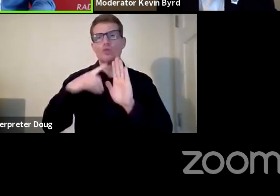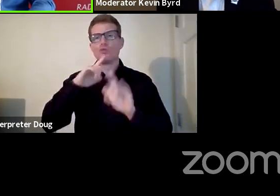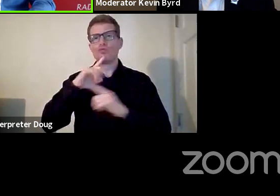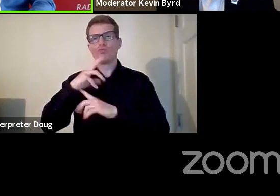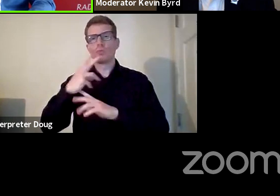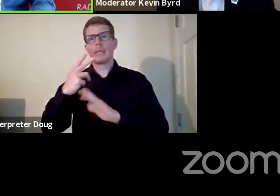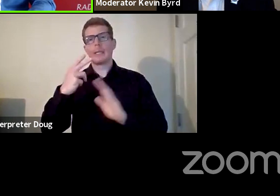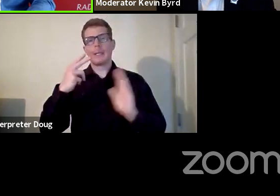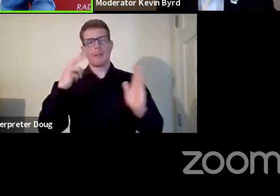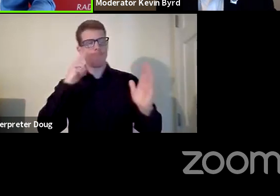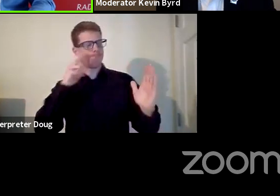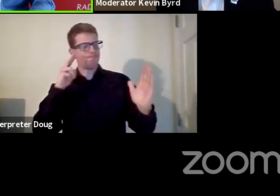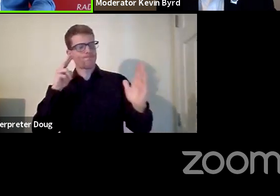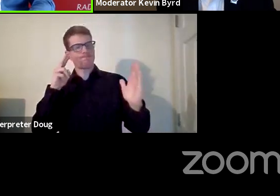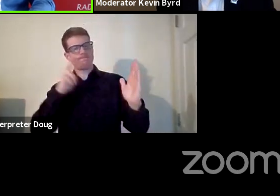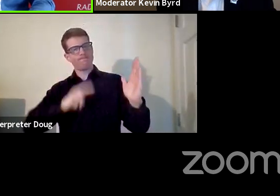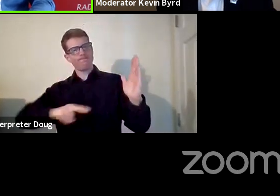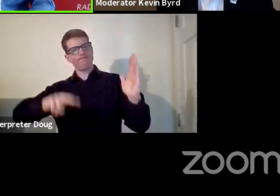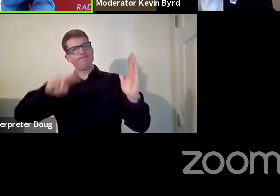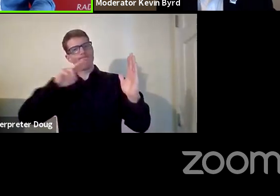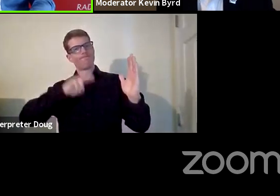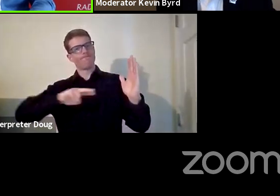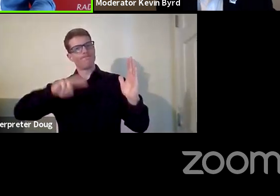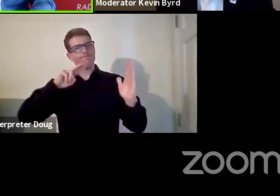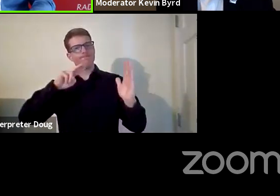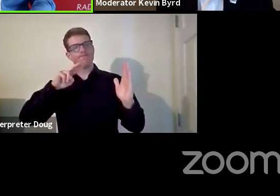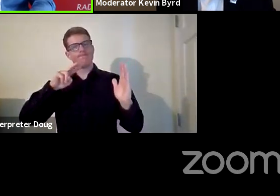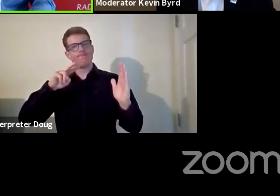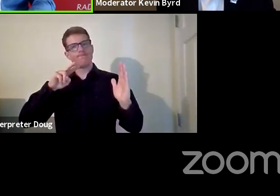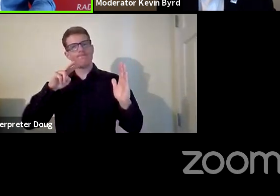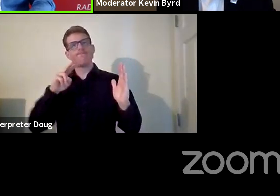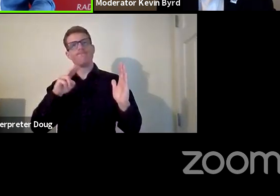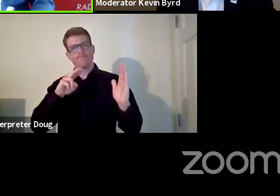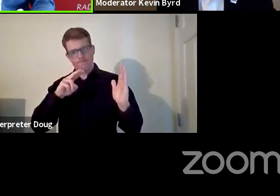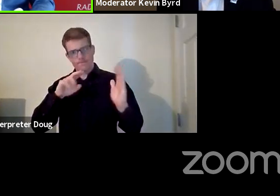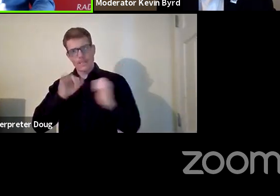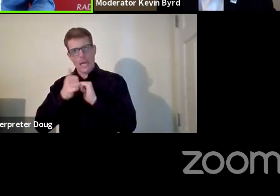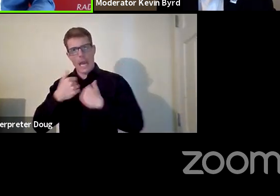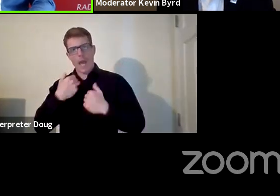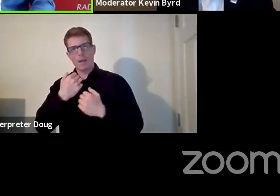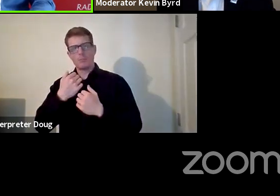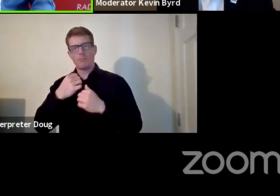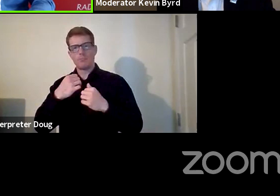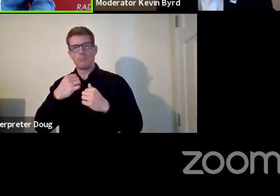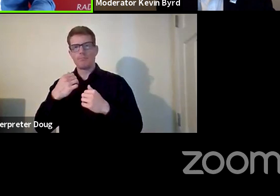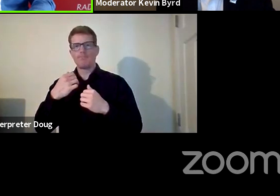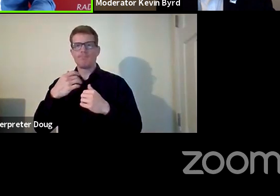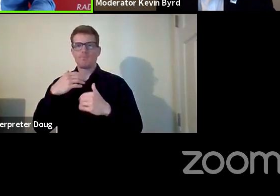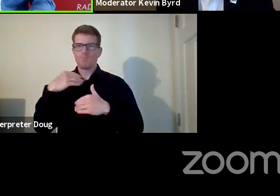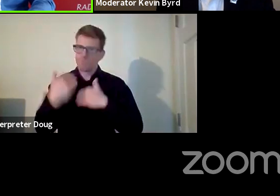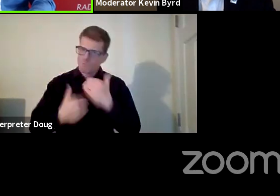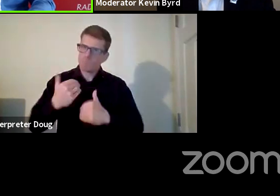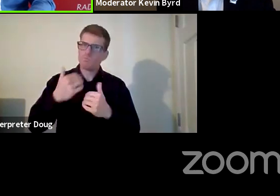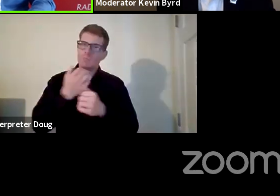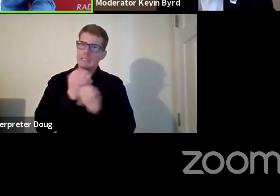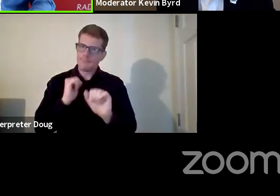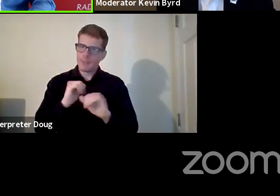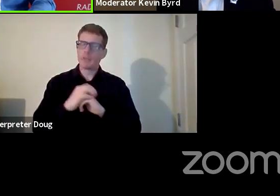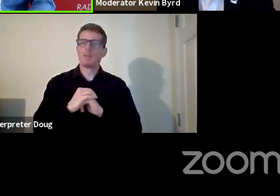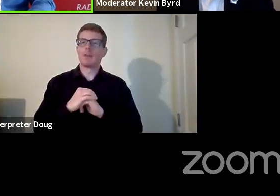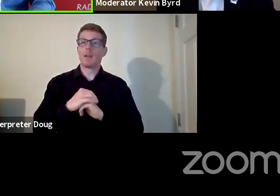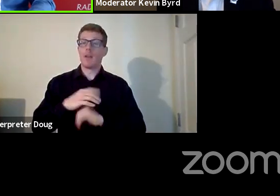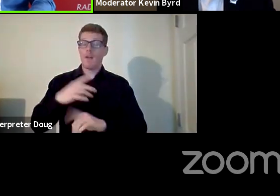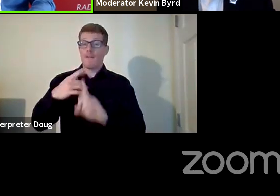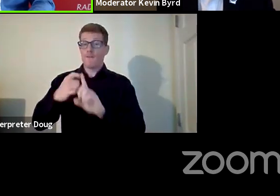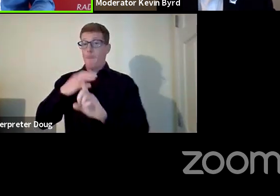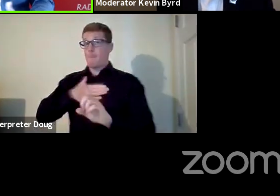document that we received from the NCAA. I would tell you that from my perspective, the health and safety of